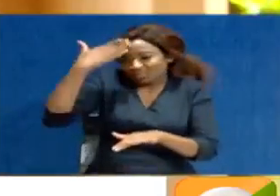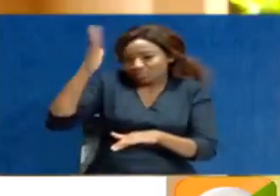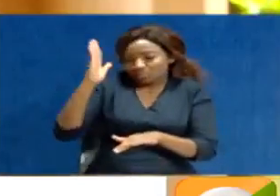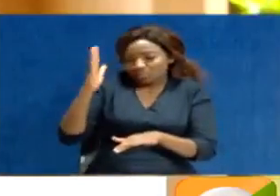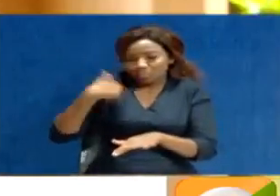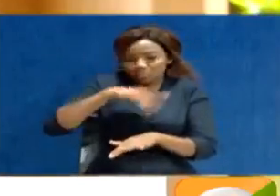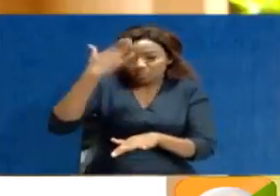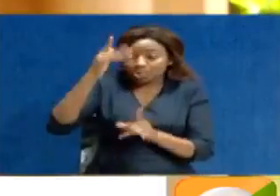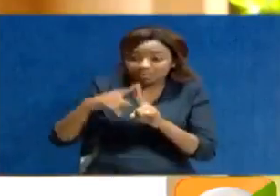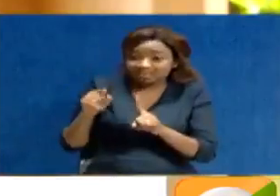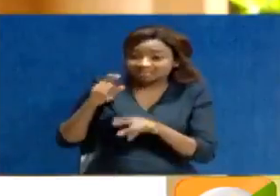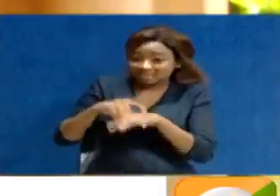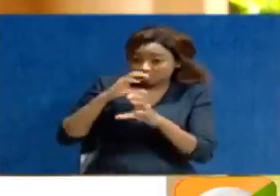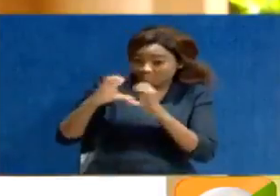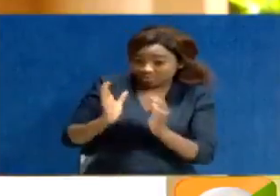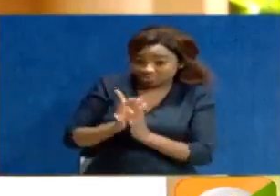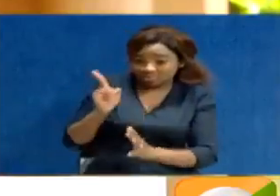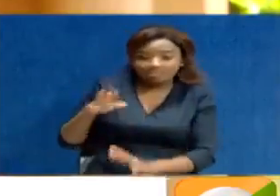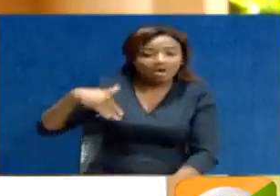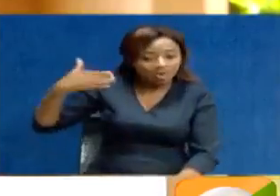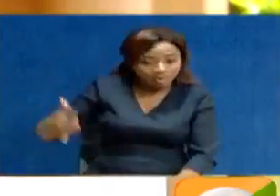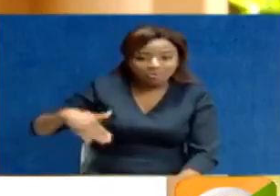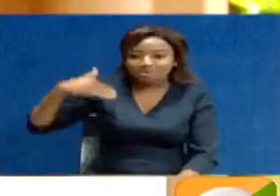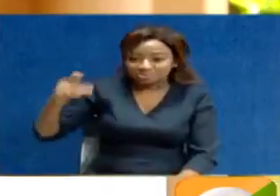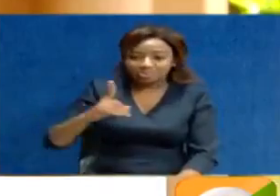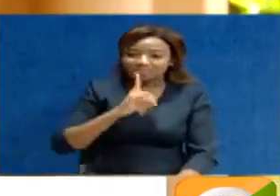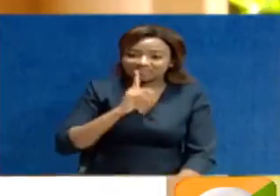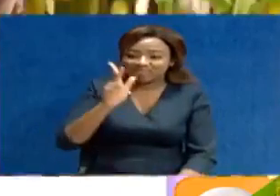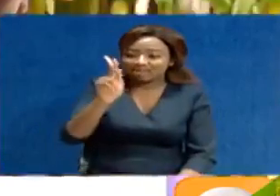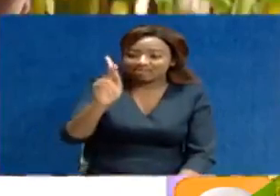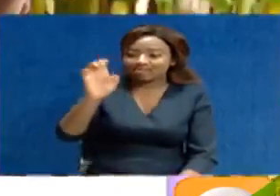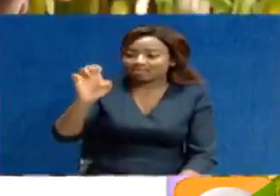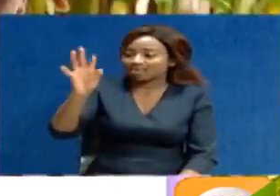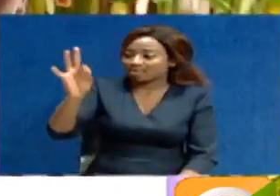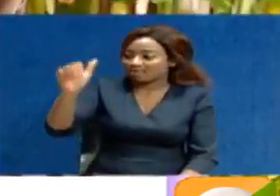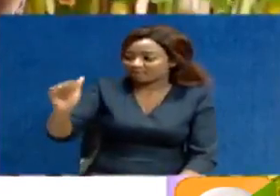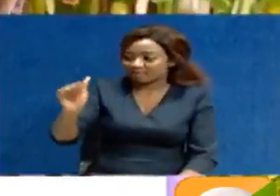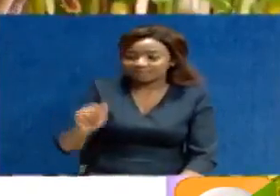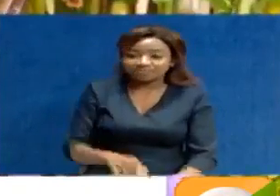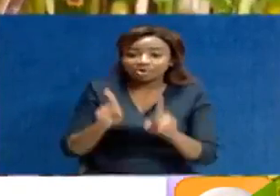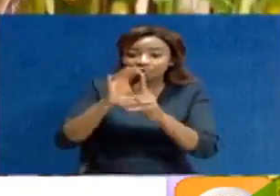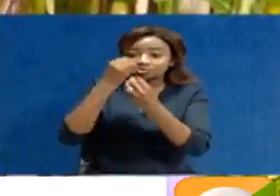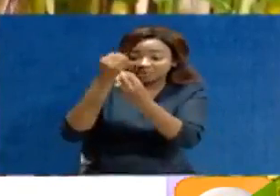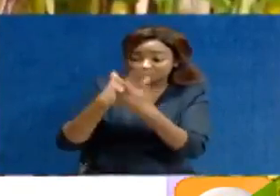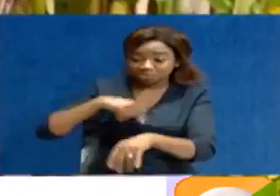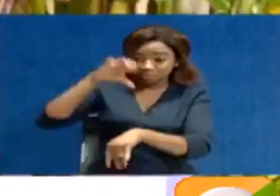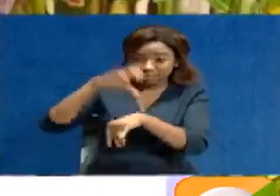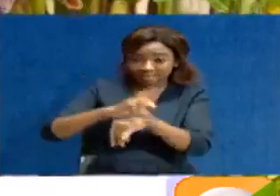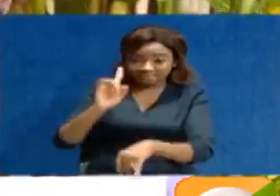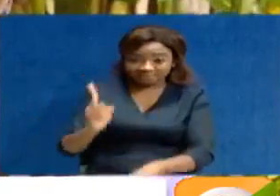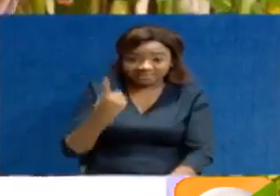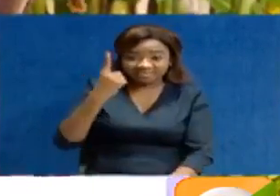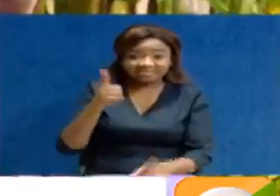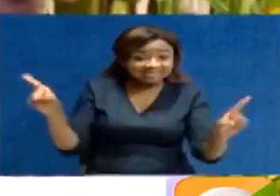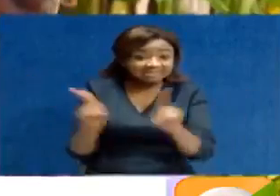really, in her conversation, Kefa is always, he's always present. Ile information alipeana ya kwanza